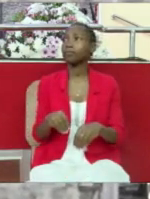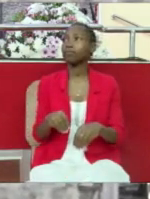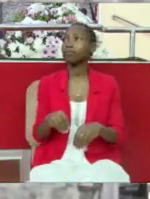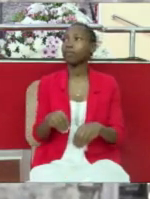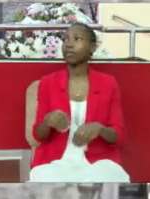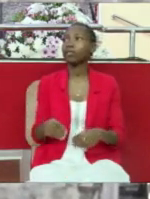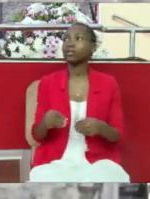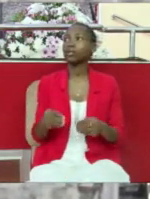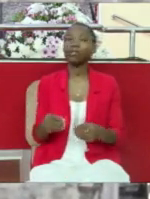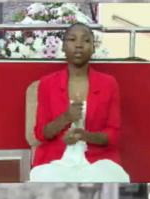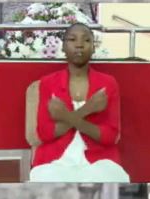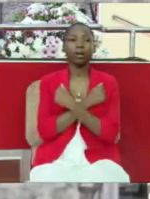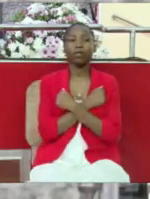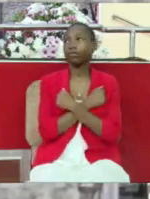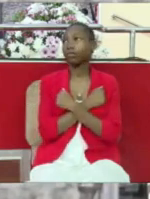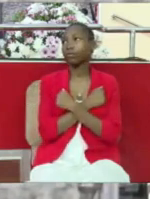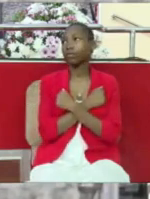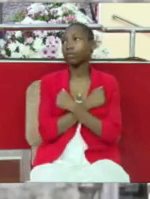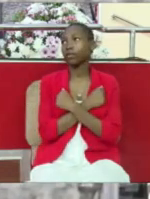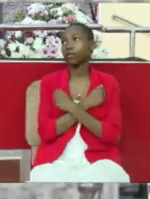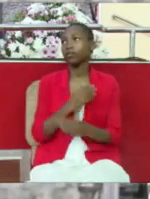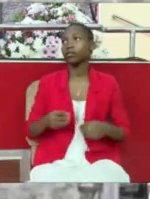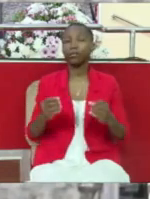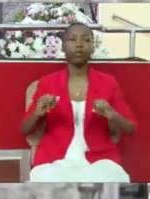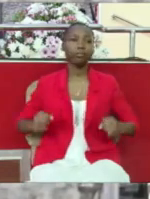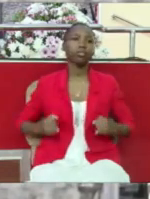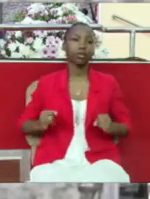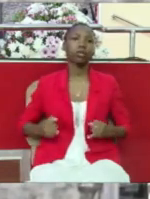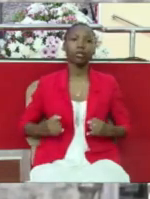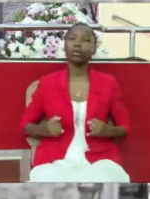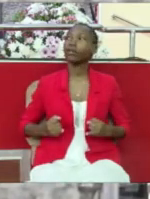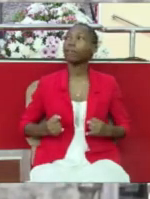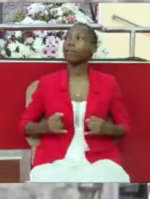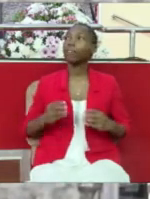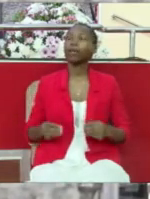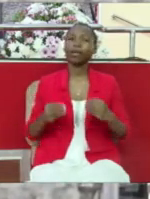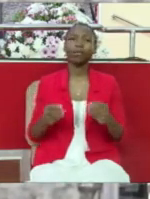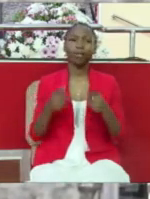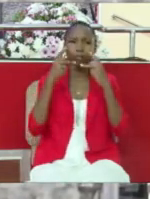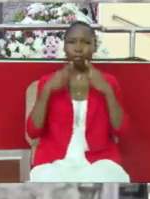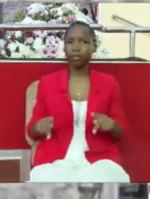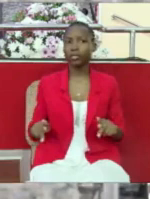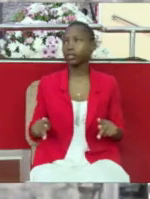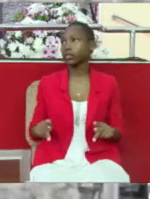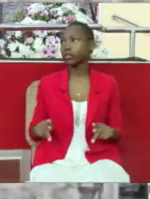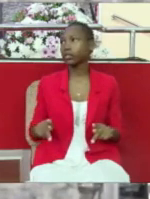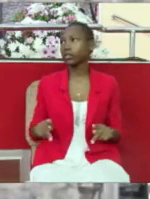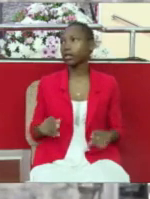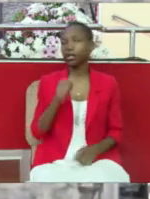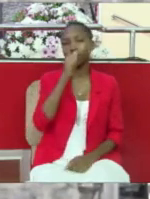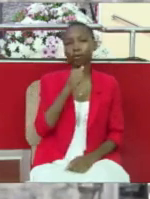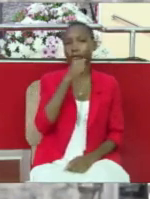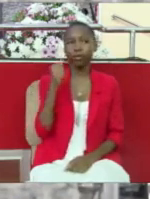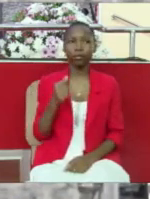them love. Akawapa upendo. He is giving them joy. Akawapa furaha. He is giving them peace. Akawapa amani. And the promise of eternal life.